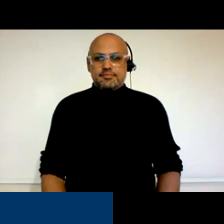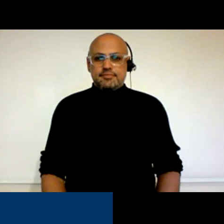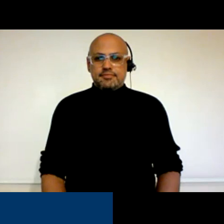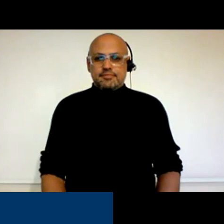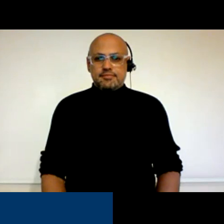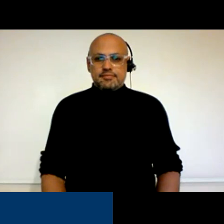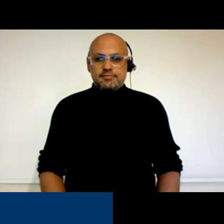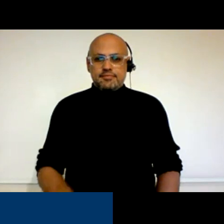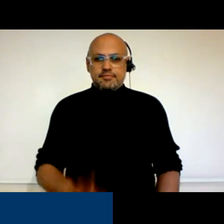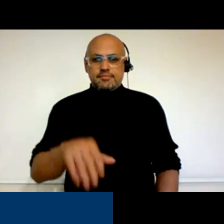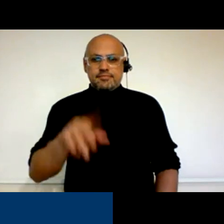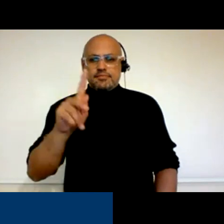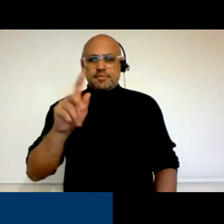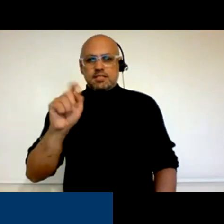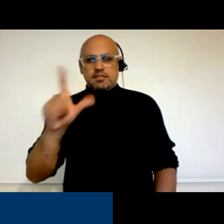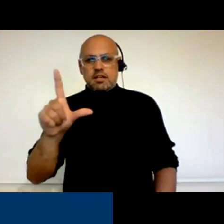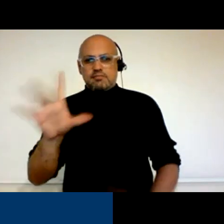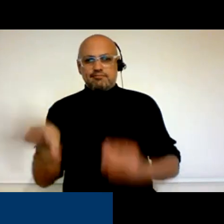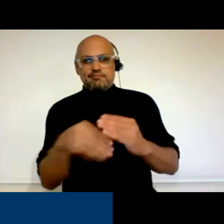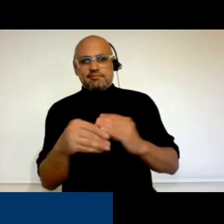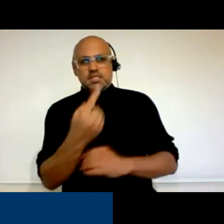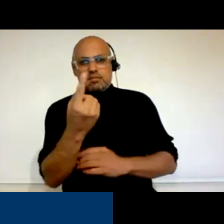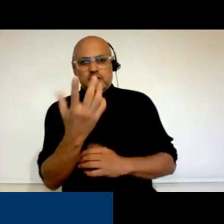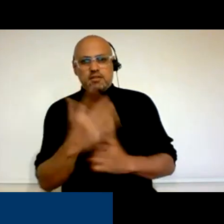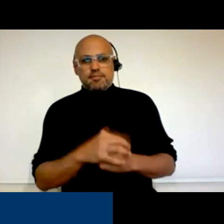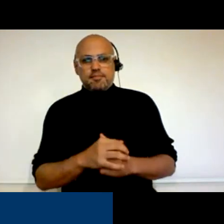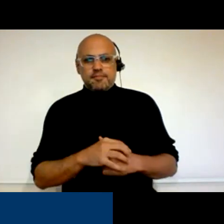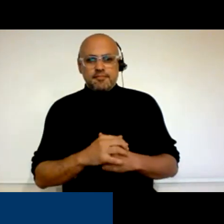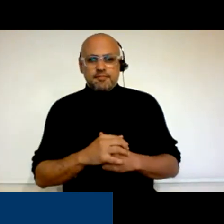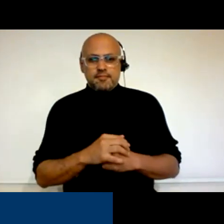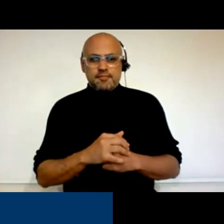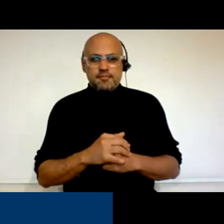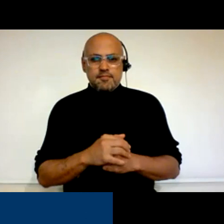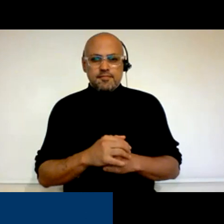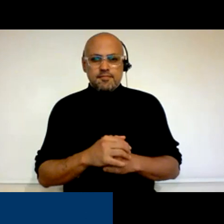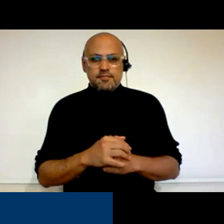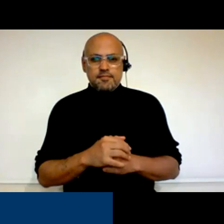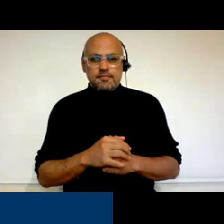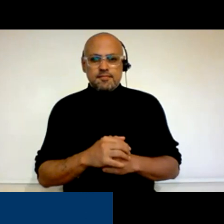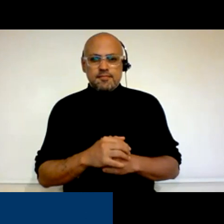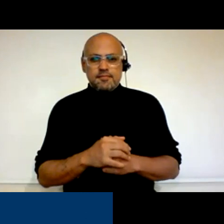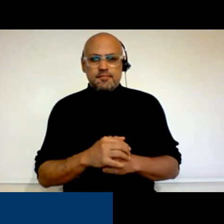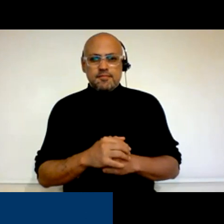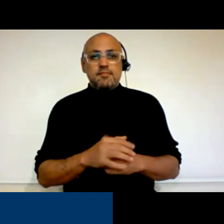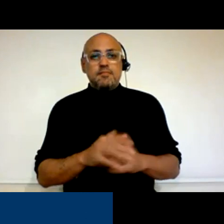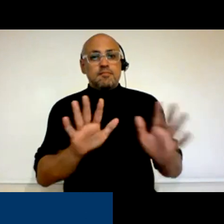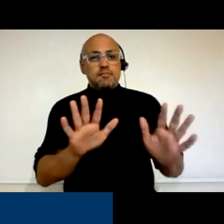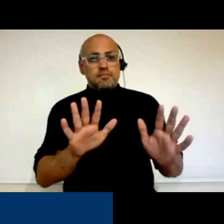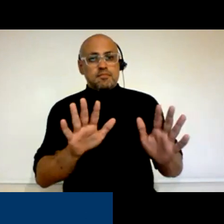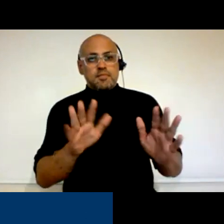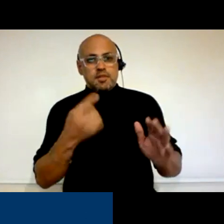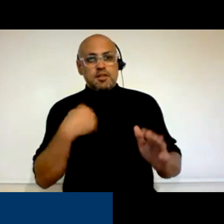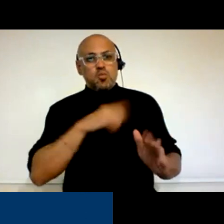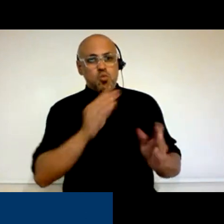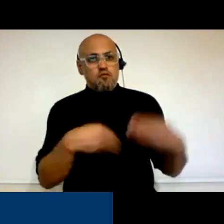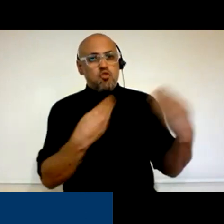If I may just add something to what Ms. Lilia added over here. Although we are recommending